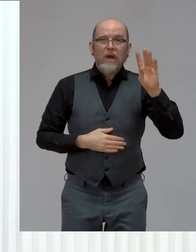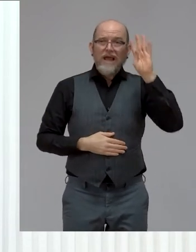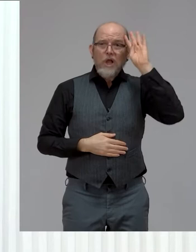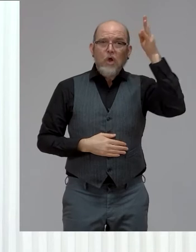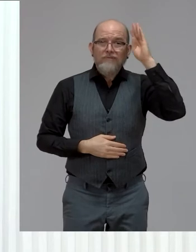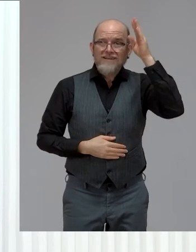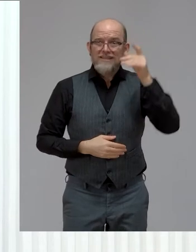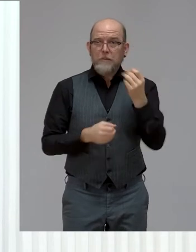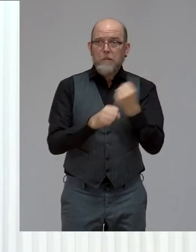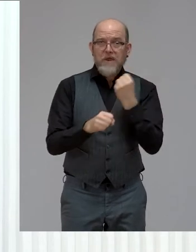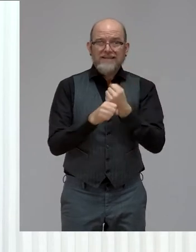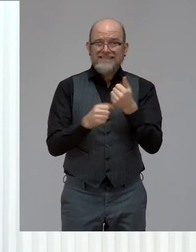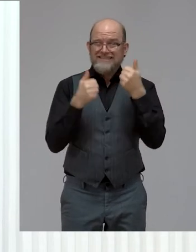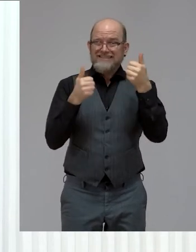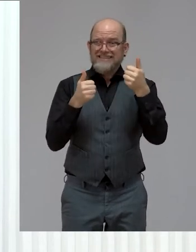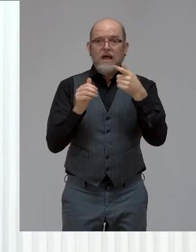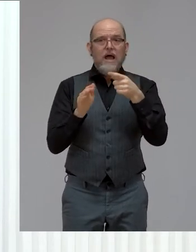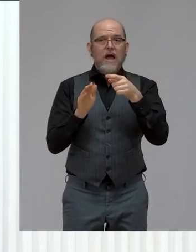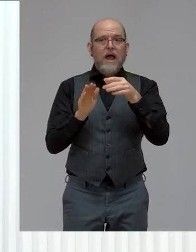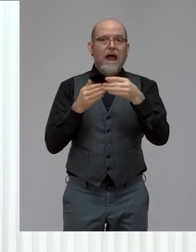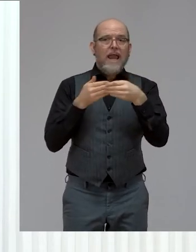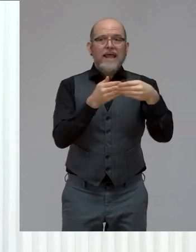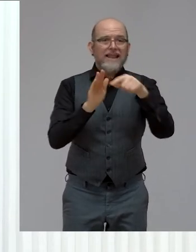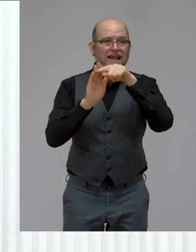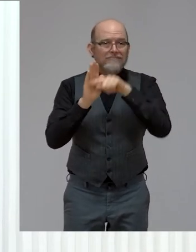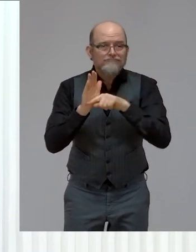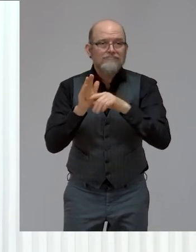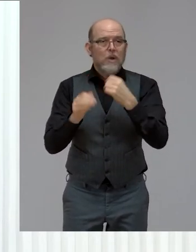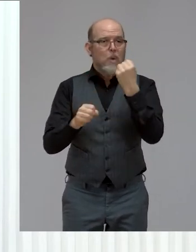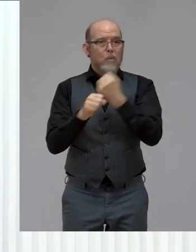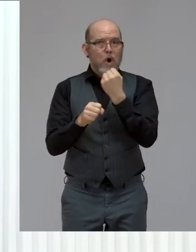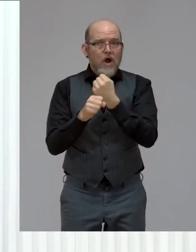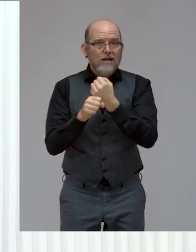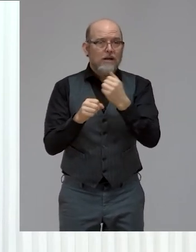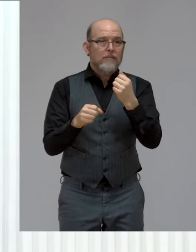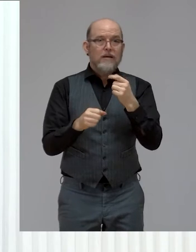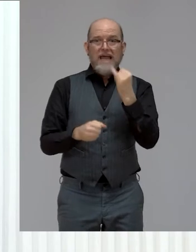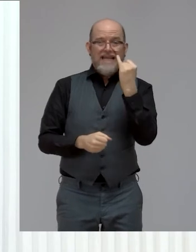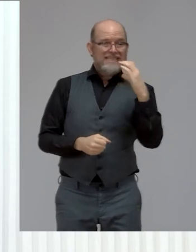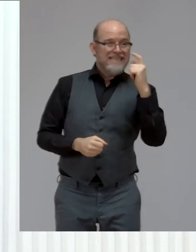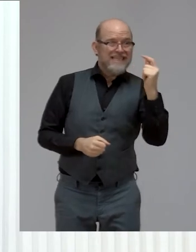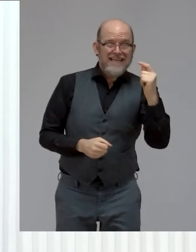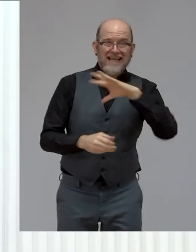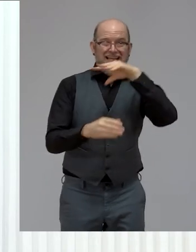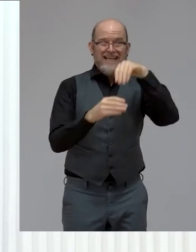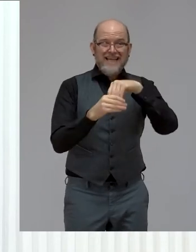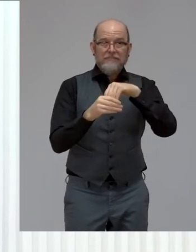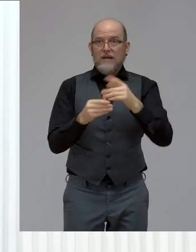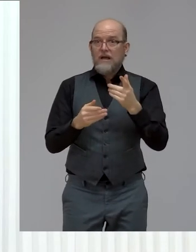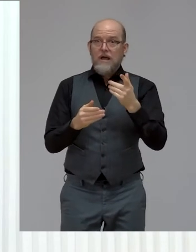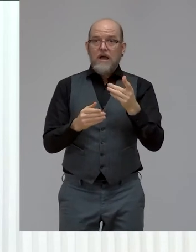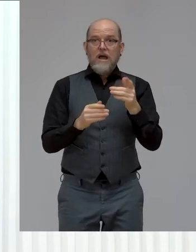on employment and ICT solutions from civil society, the public sector, and business